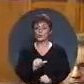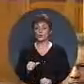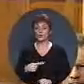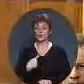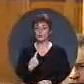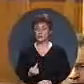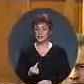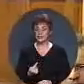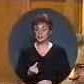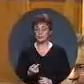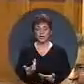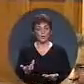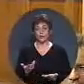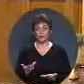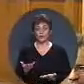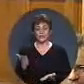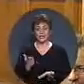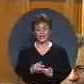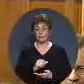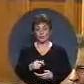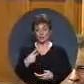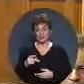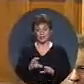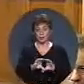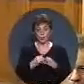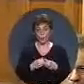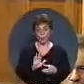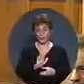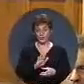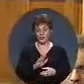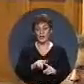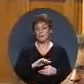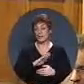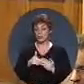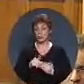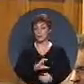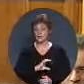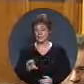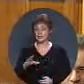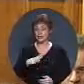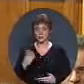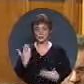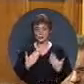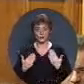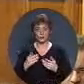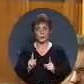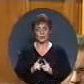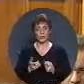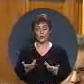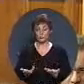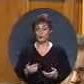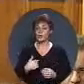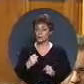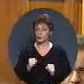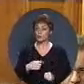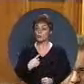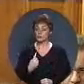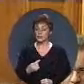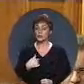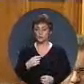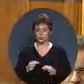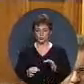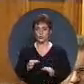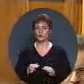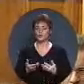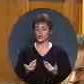but ridings across Canada have those concerns. And I can tell the House today that CBSA has deemed this individual a risk and